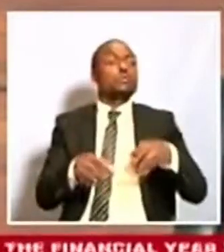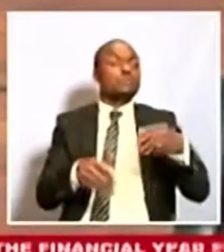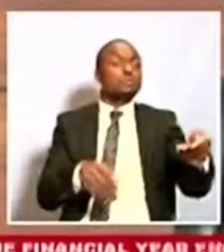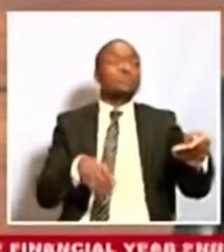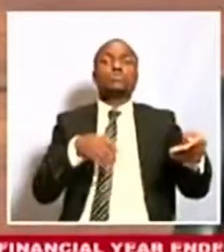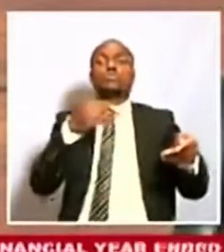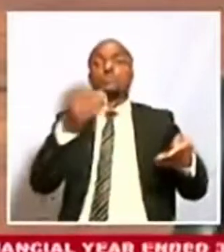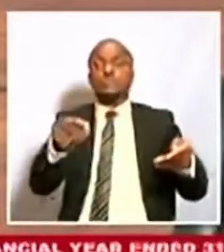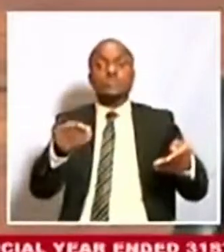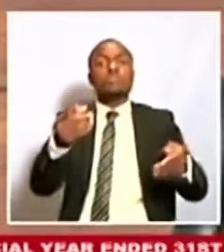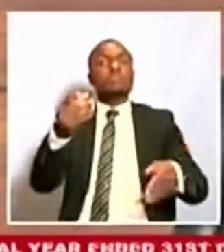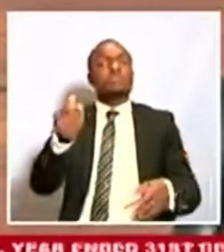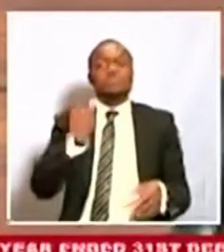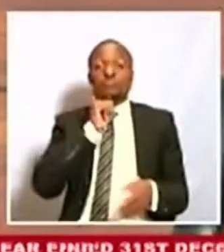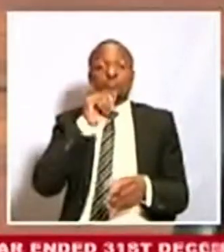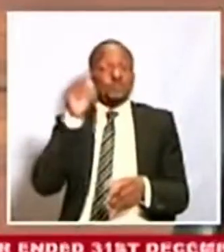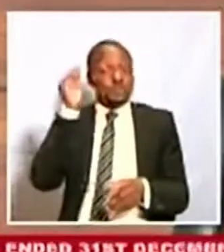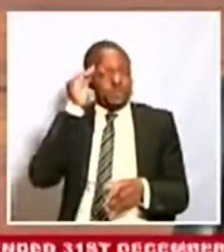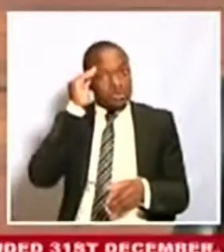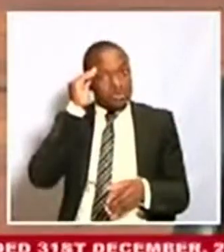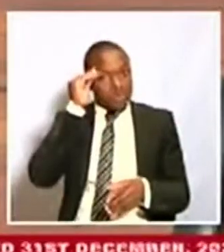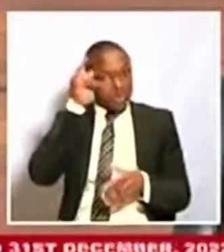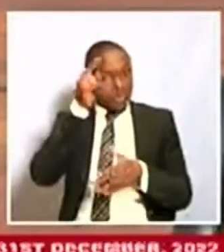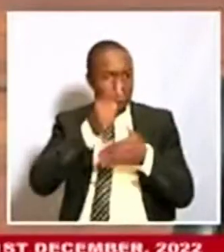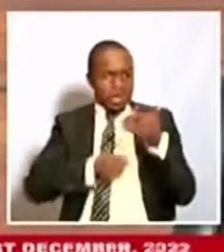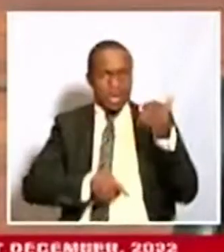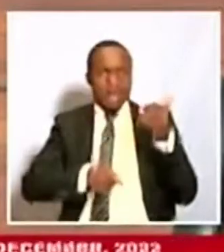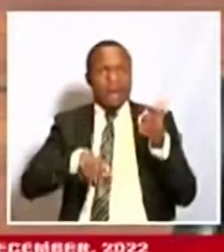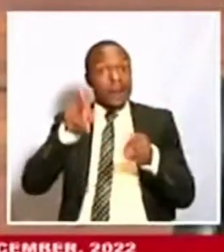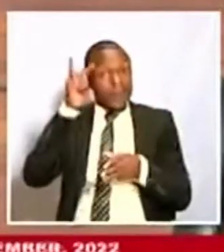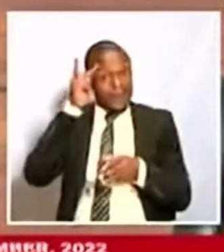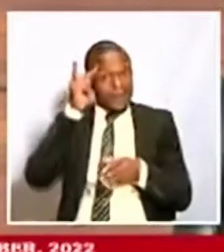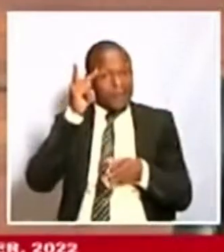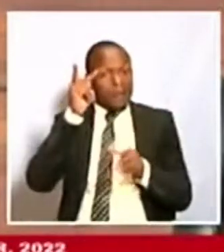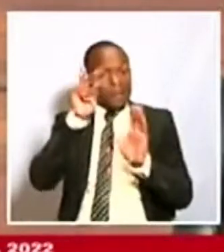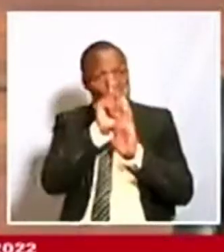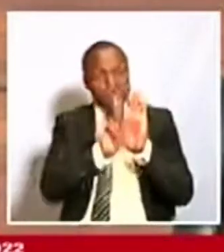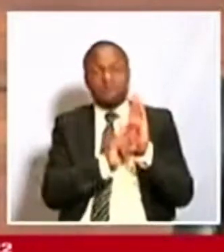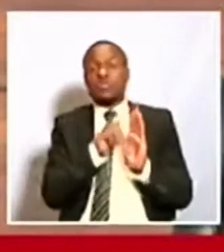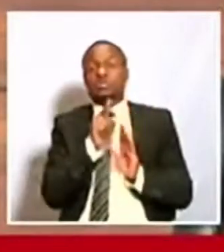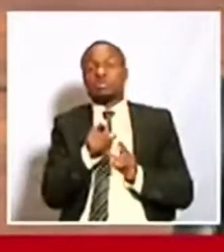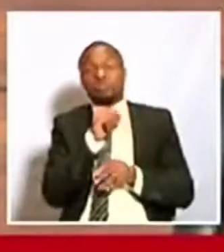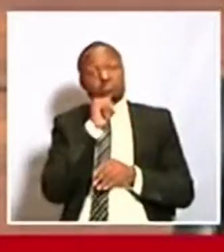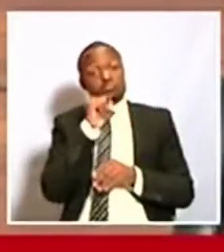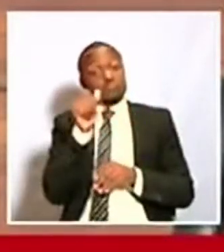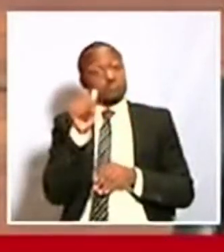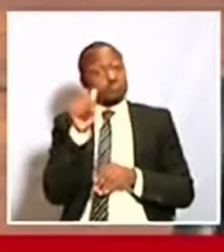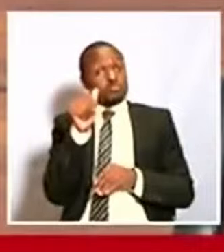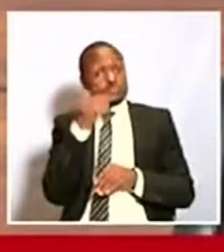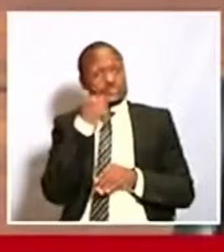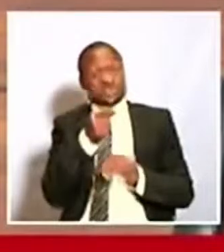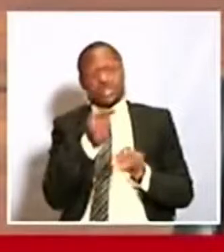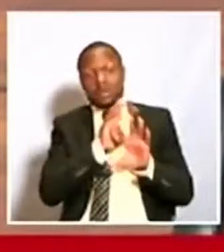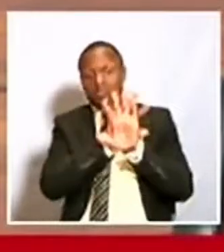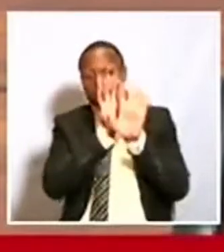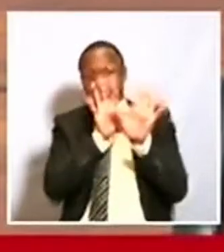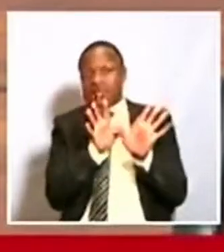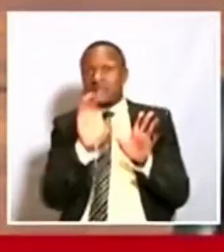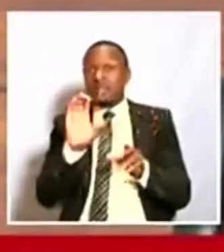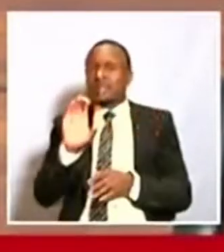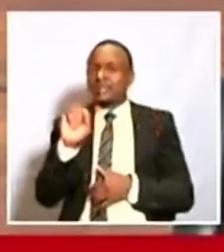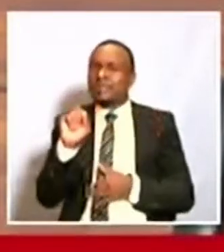in principle. We don't even know what that principle is because it has not been stated clearly here. CS, do you